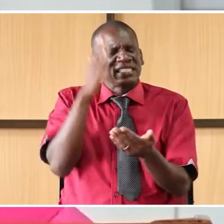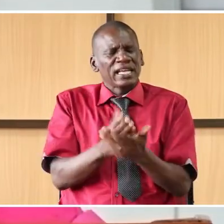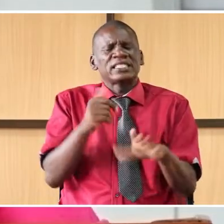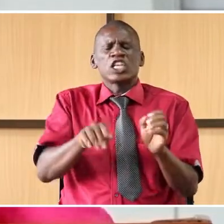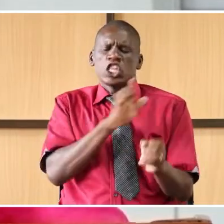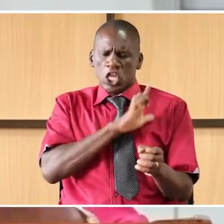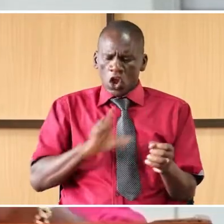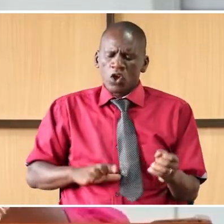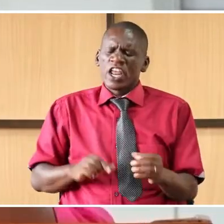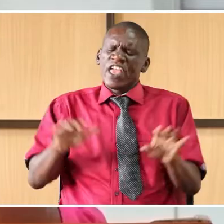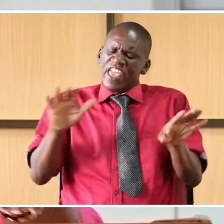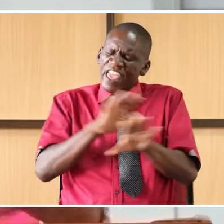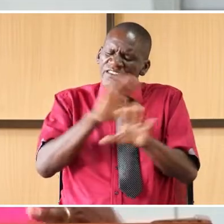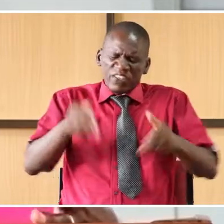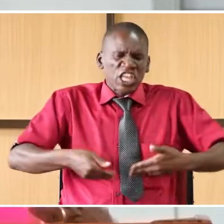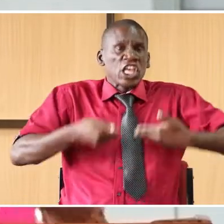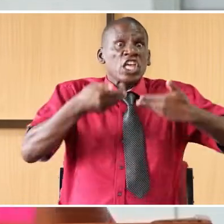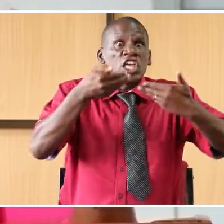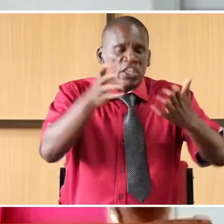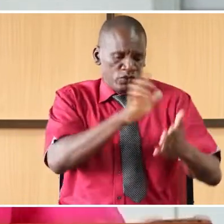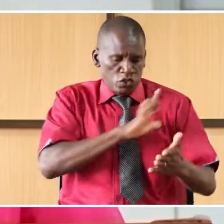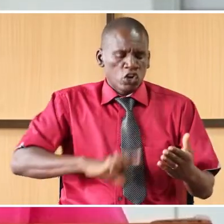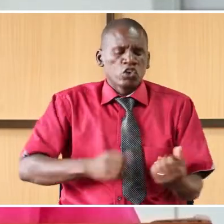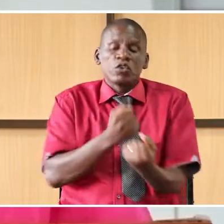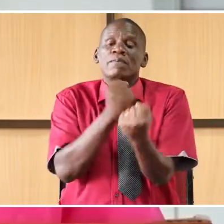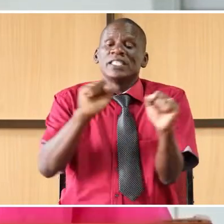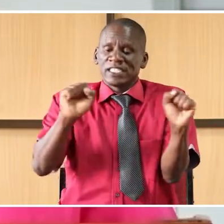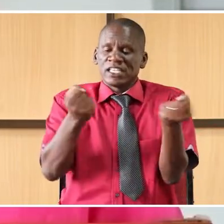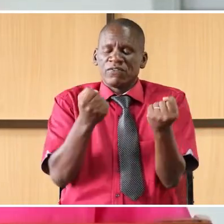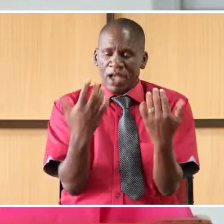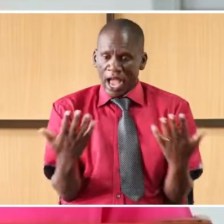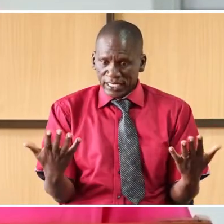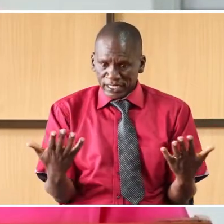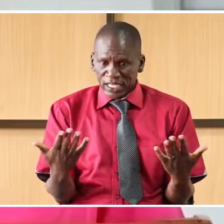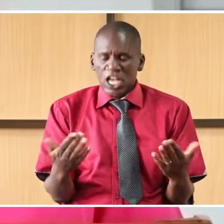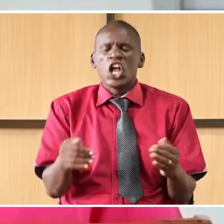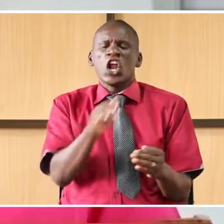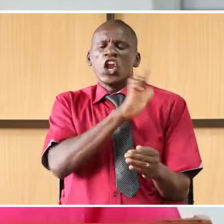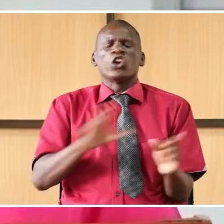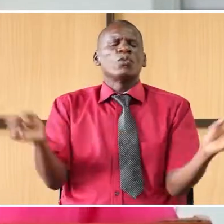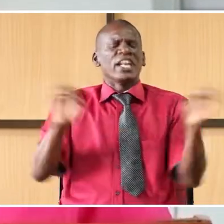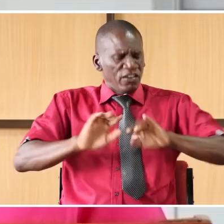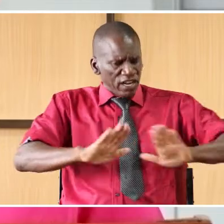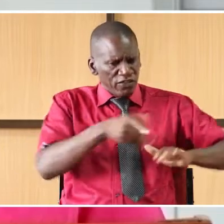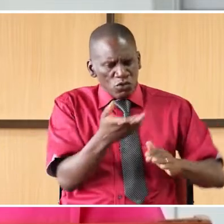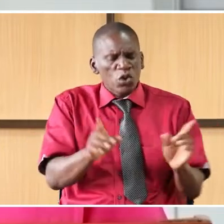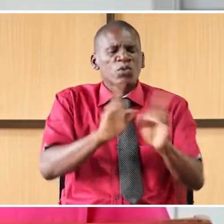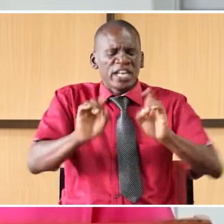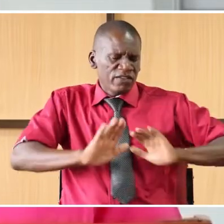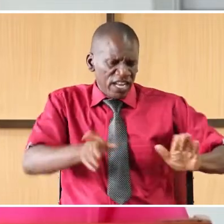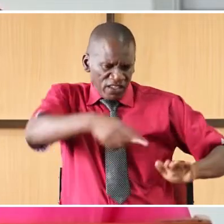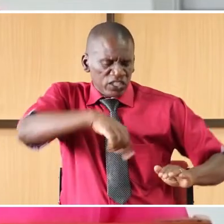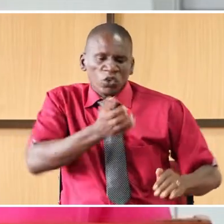Lord. Put all your life to him. You are in safe hands. So he will never leave you. He will never leave us